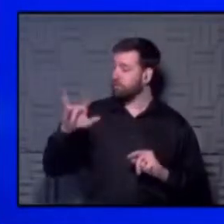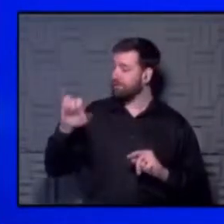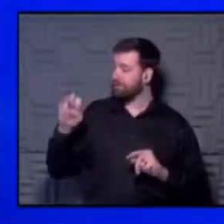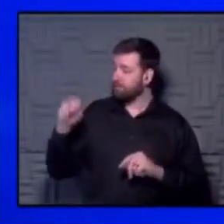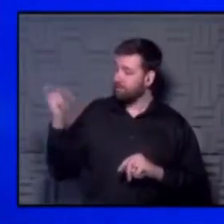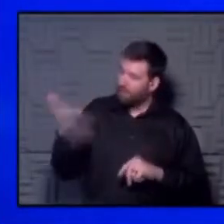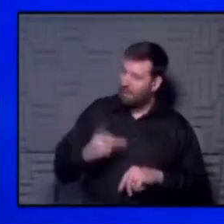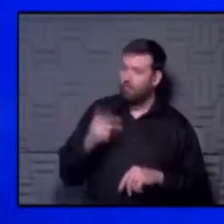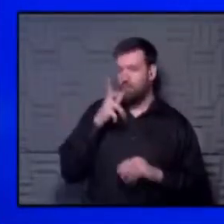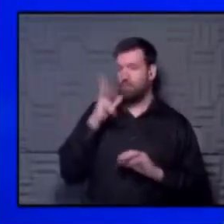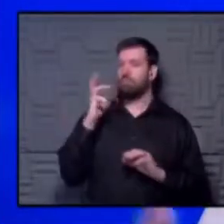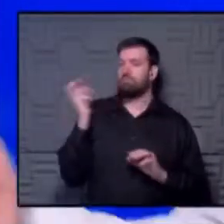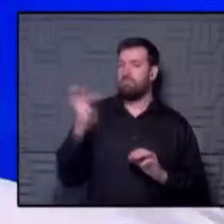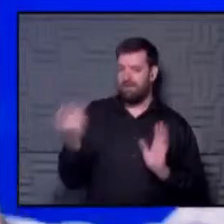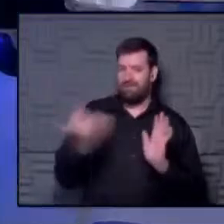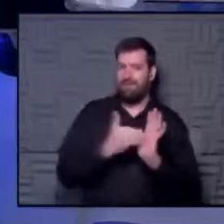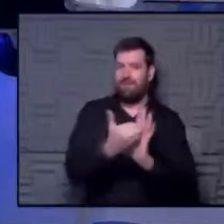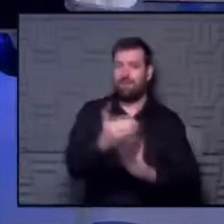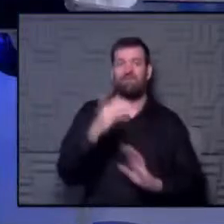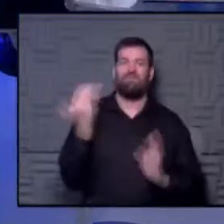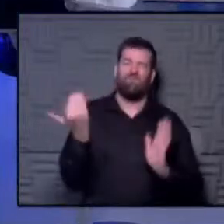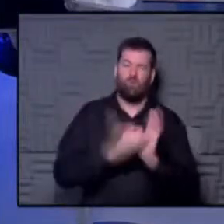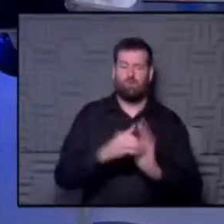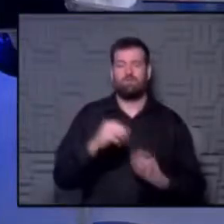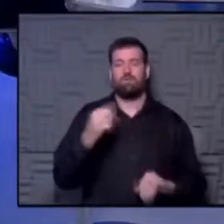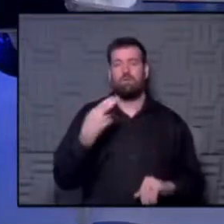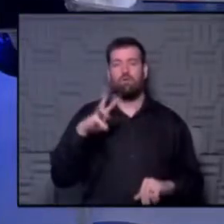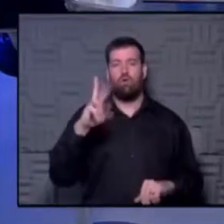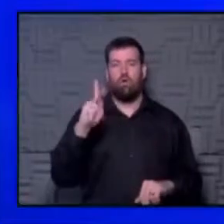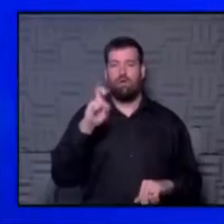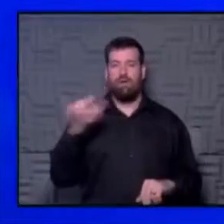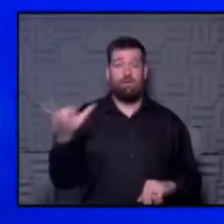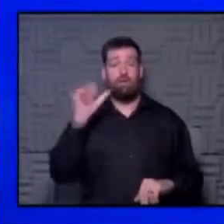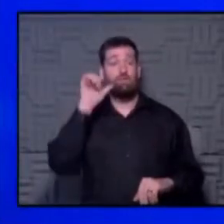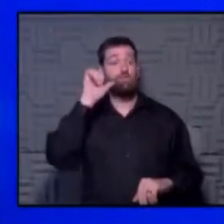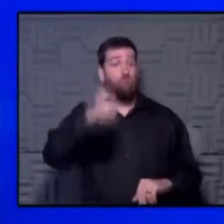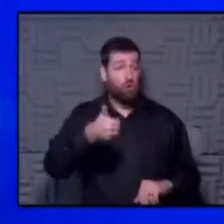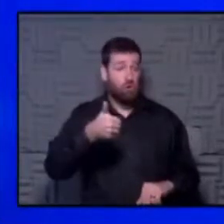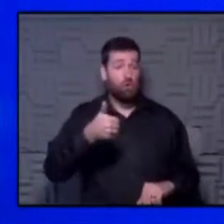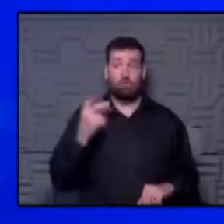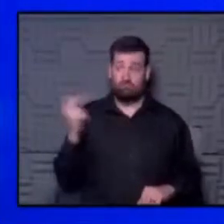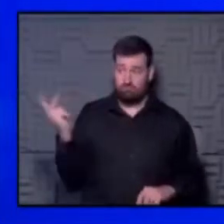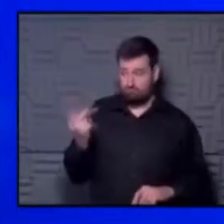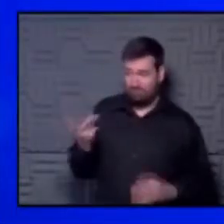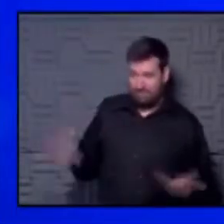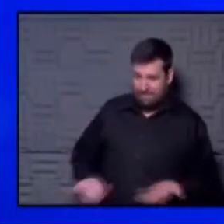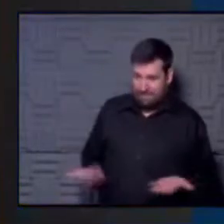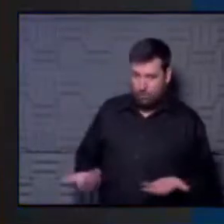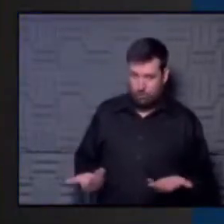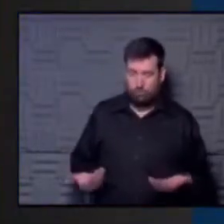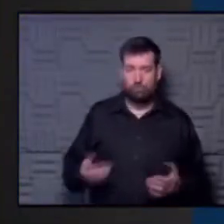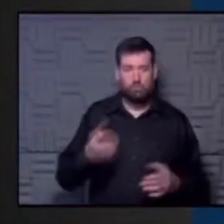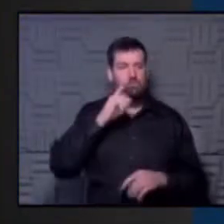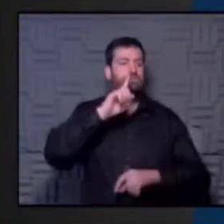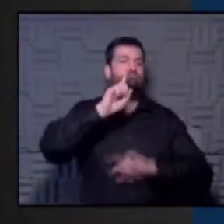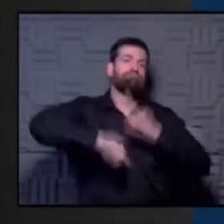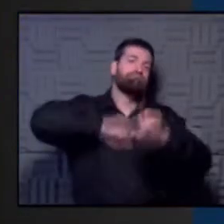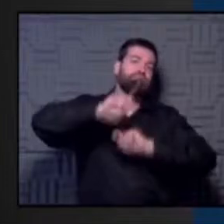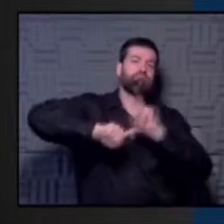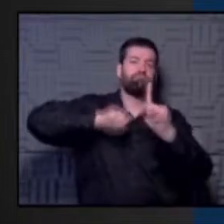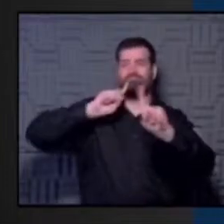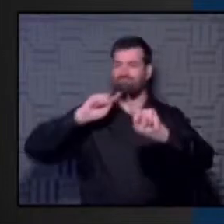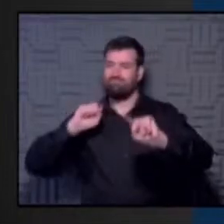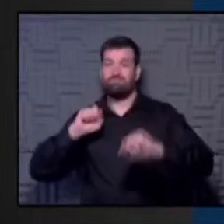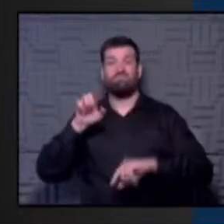He'll be back with us more coming up. And of course, Hawkeye. Hey, tomorrow Hawkeye are here. Hawkeye and I are back. We're going to be answering your questions. It's